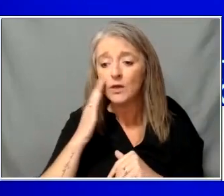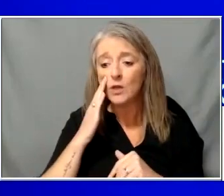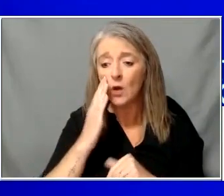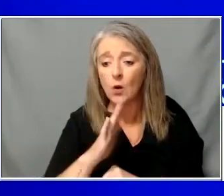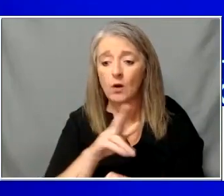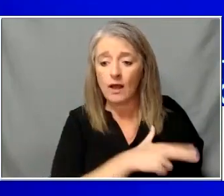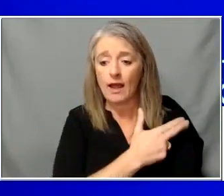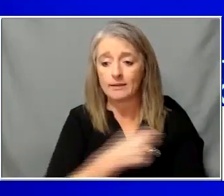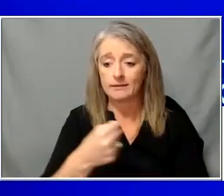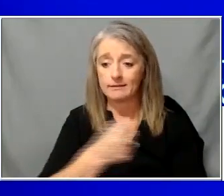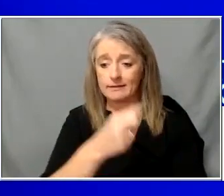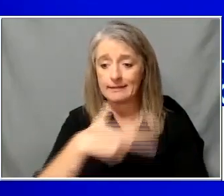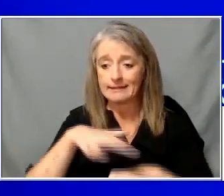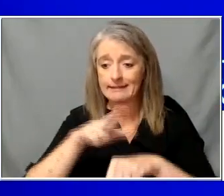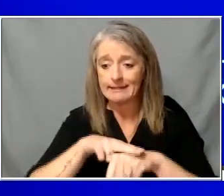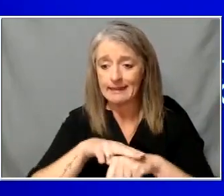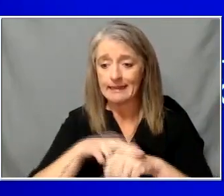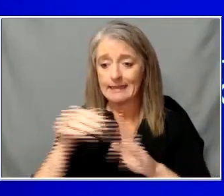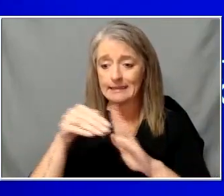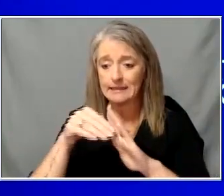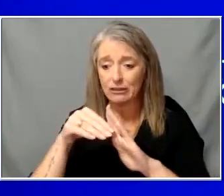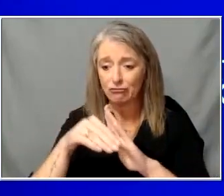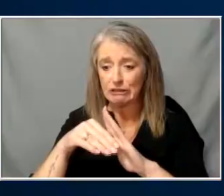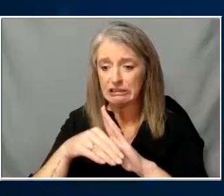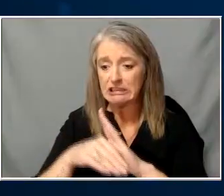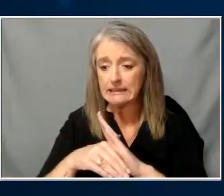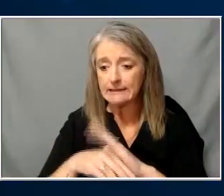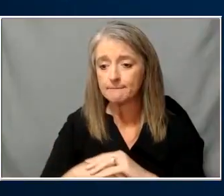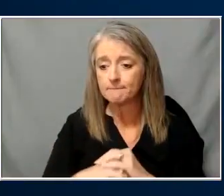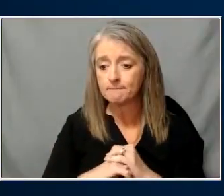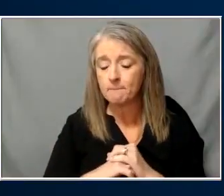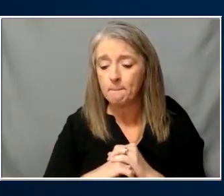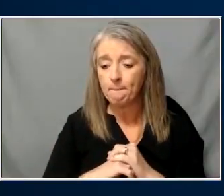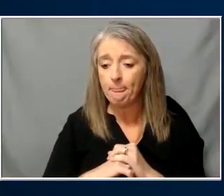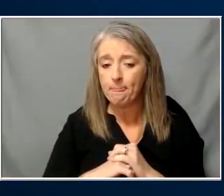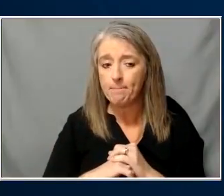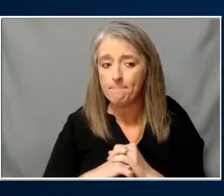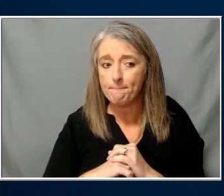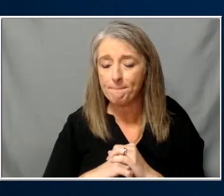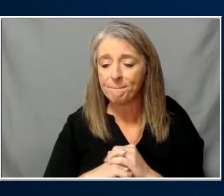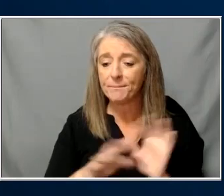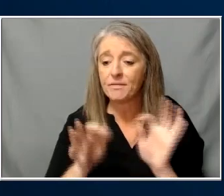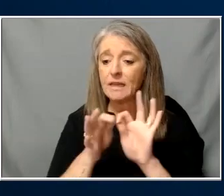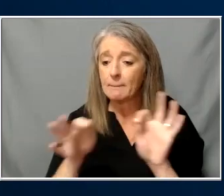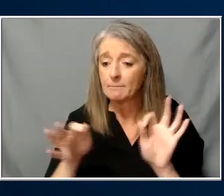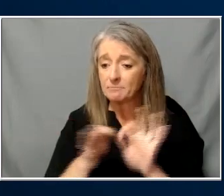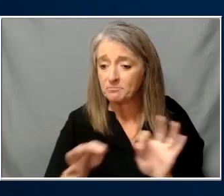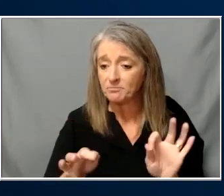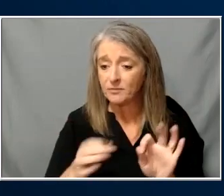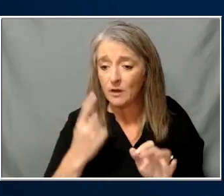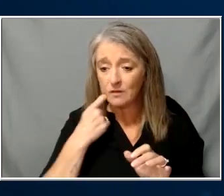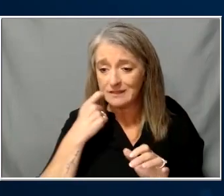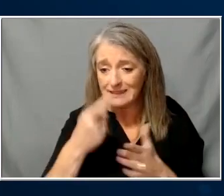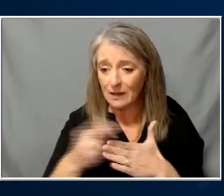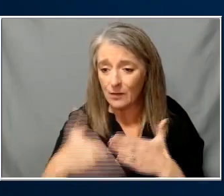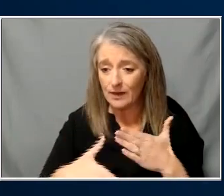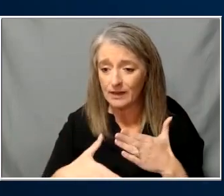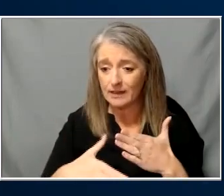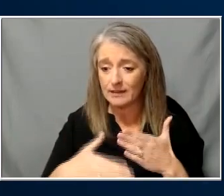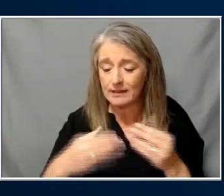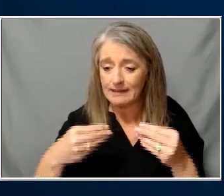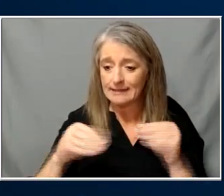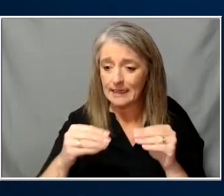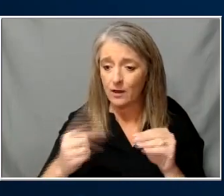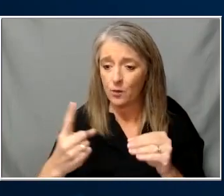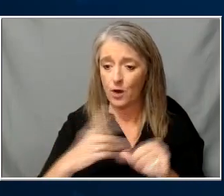hospitalizations nationally are decreasing as well. So a couple headlines for you this morning, Dr. Hawkinson. Over the weekend, we learned that the seller of one